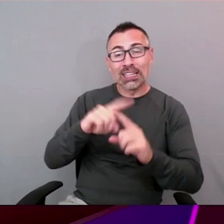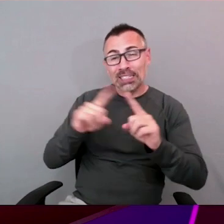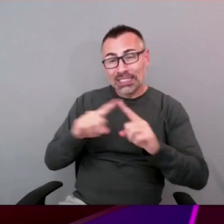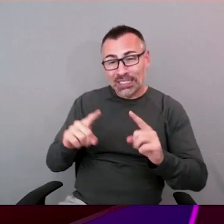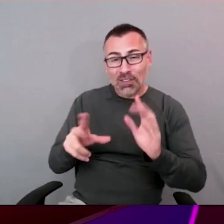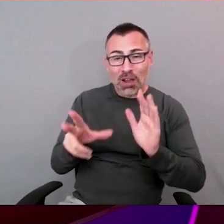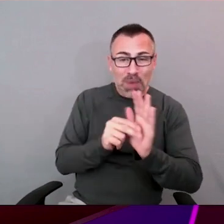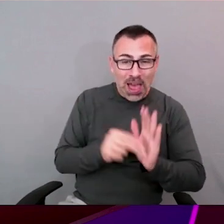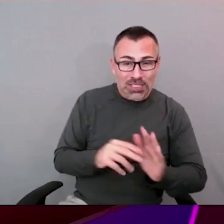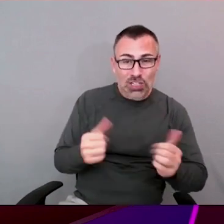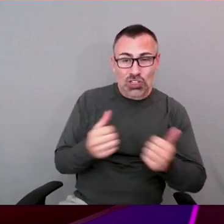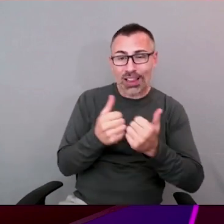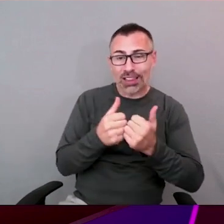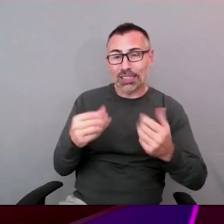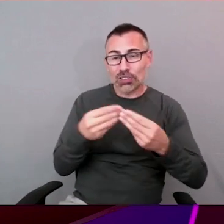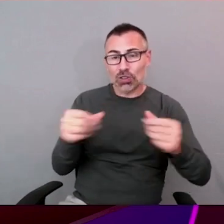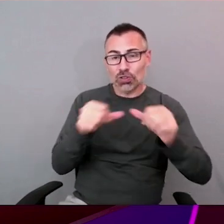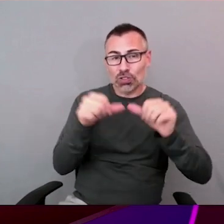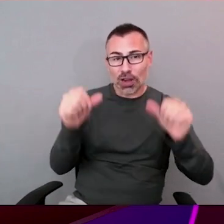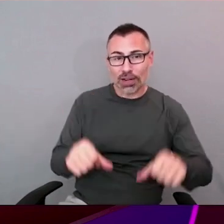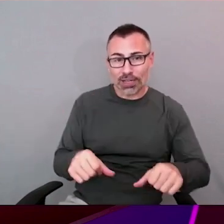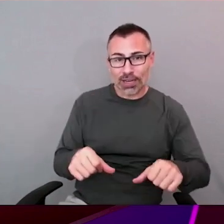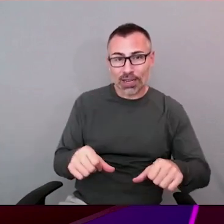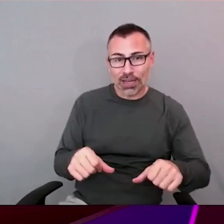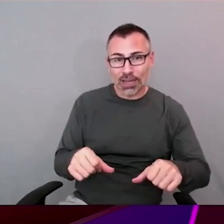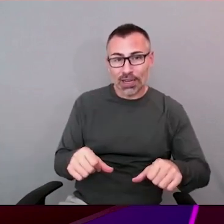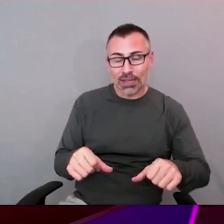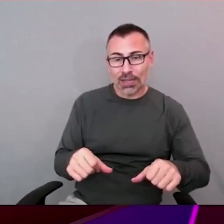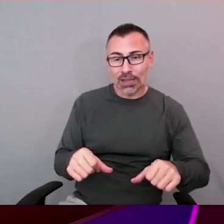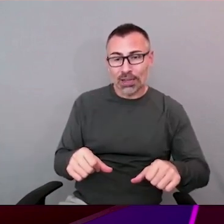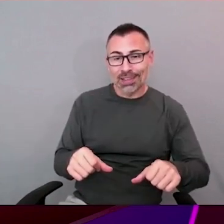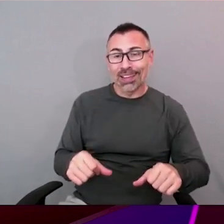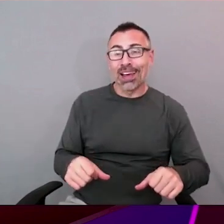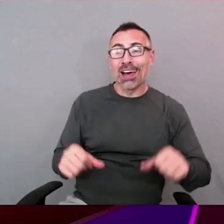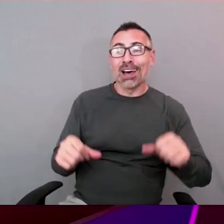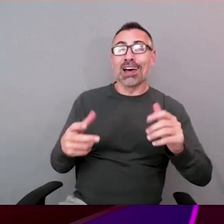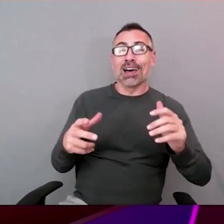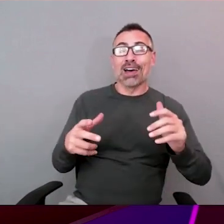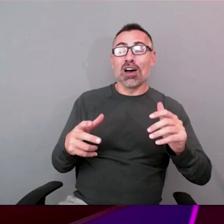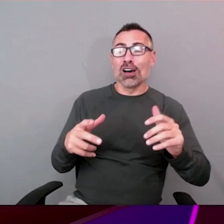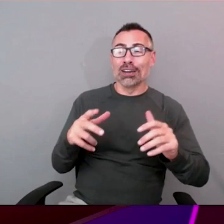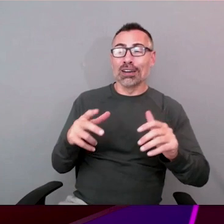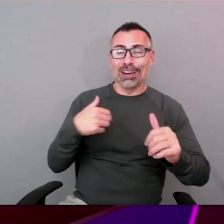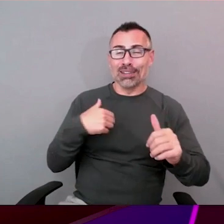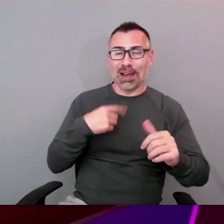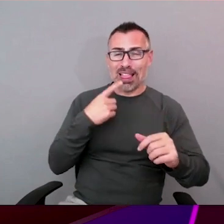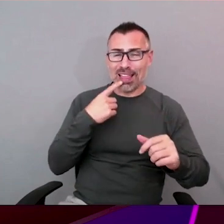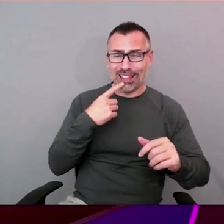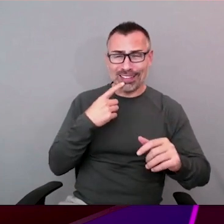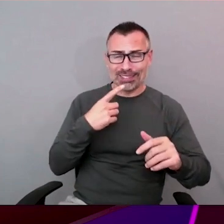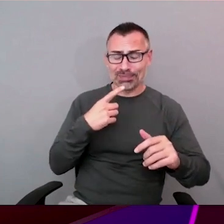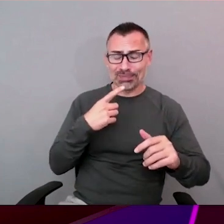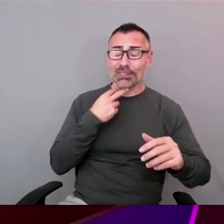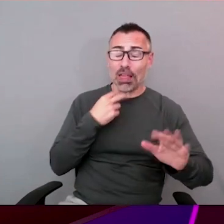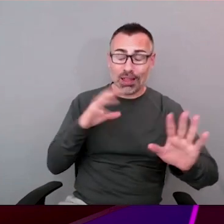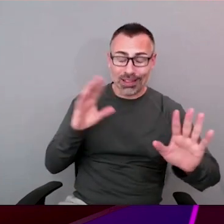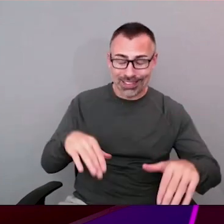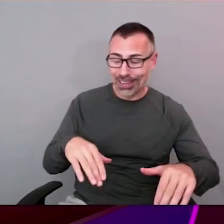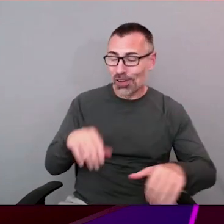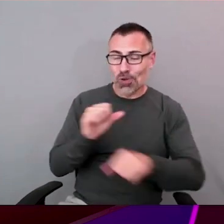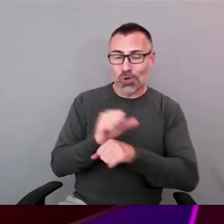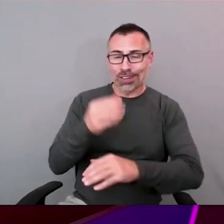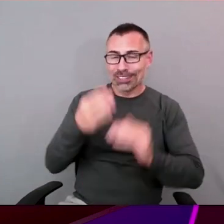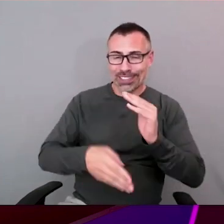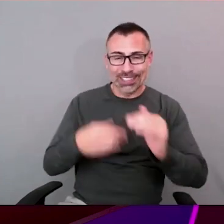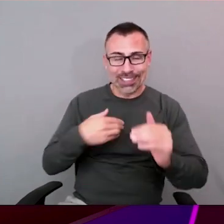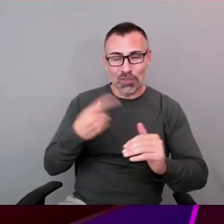challengers, badge. Words are so hard at the end of a Thursday. But challenges and badges, there's serverless,